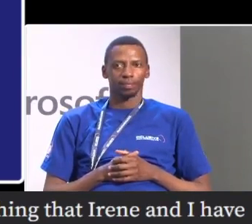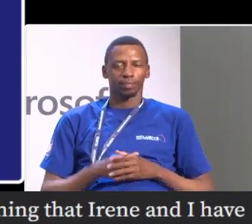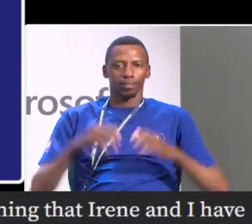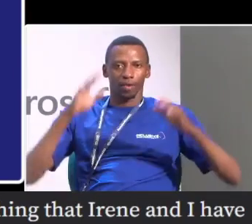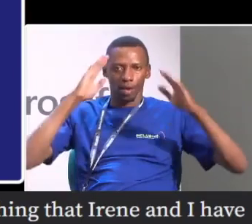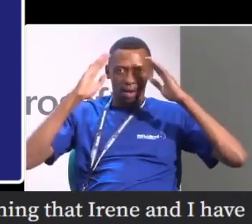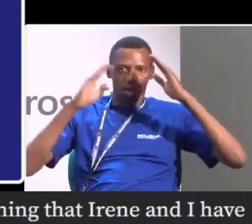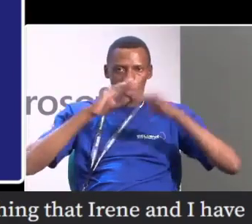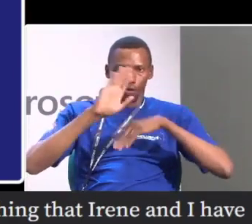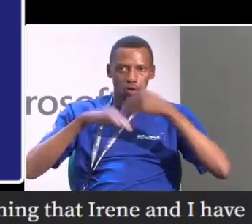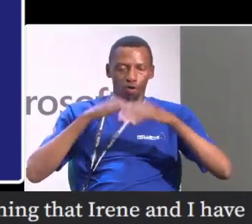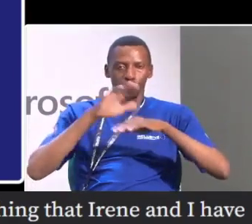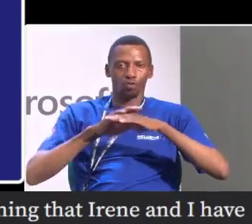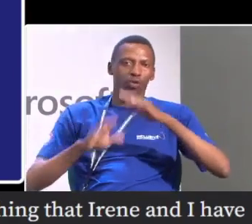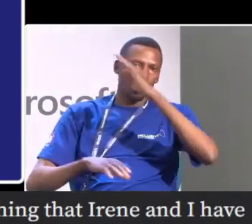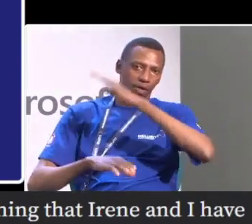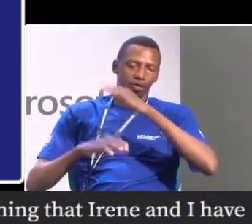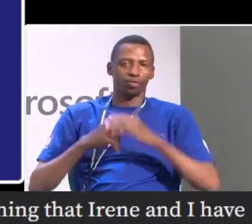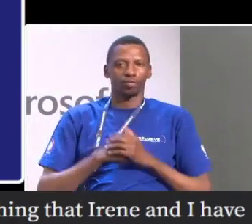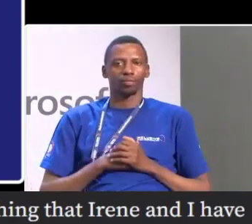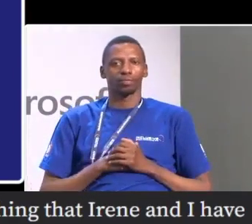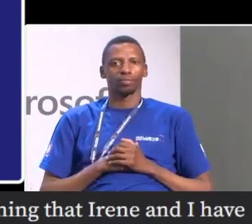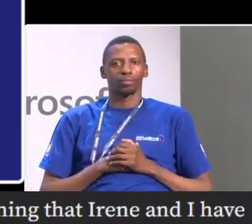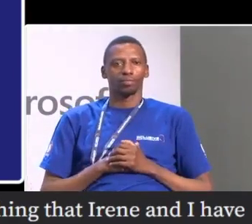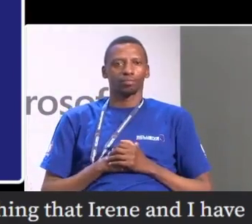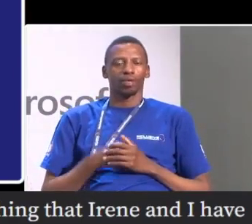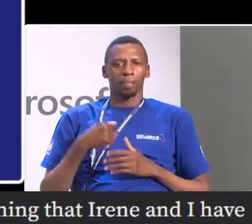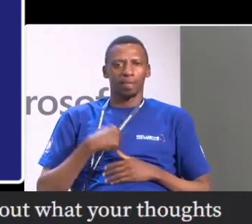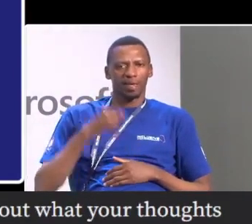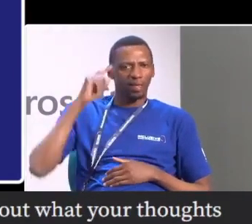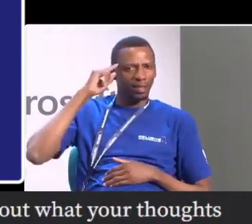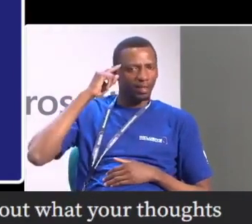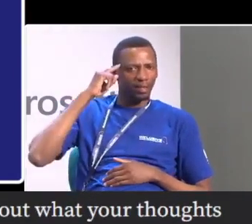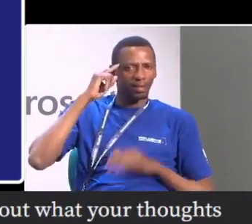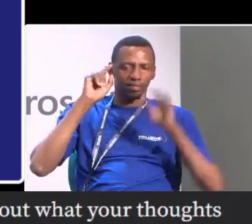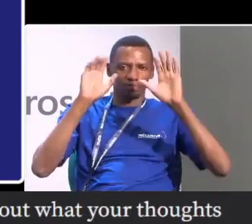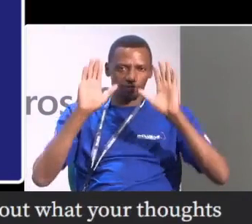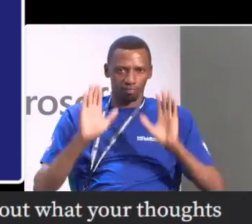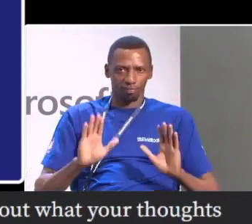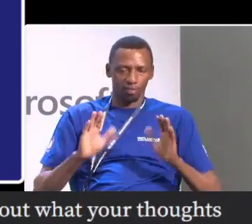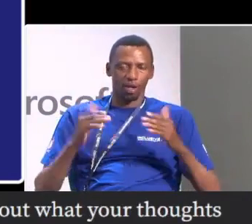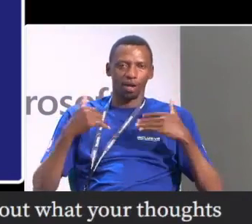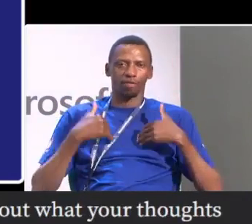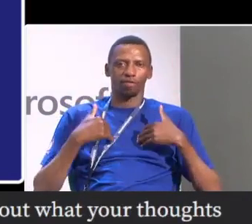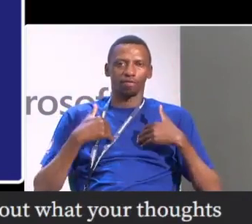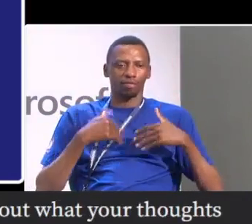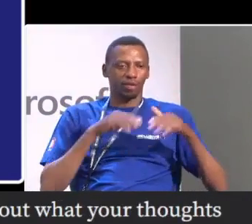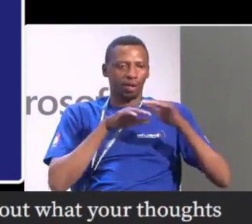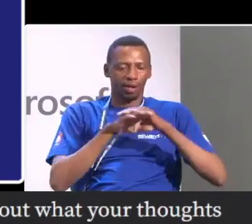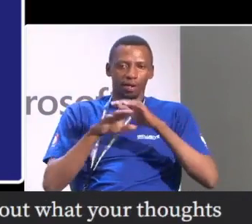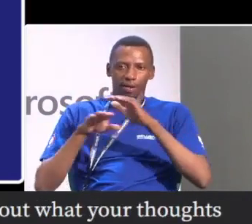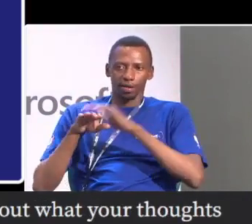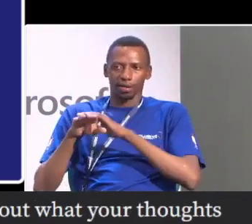Hello, everyone. Good afternoon. I do think it's important to have an